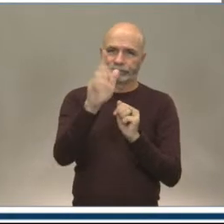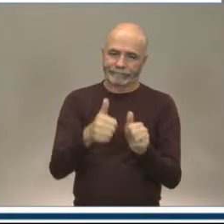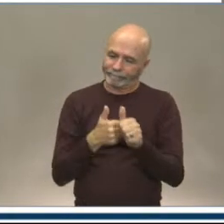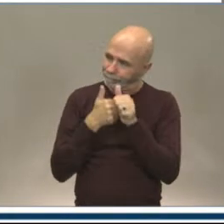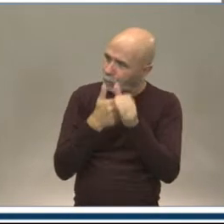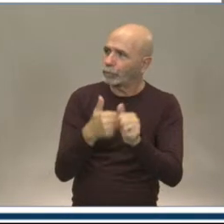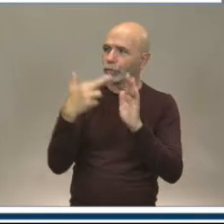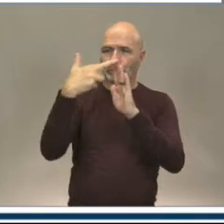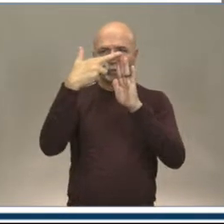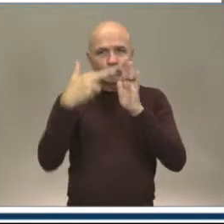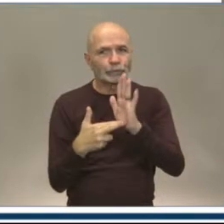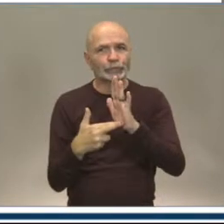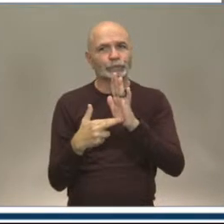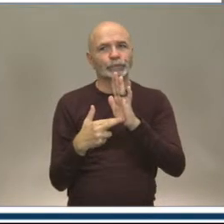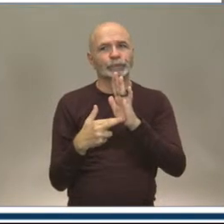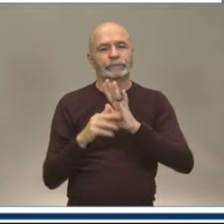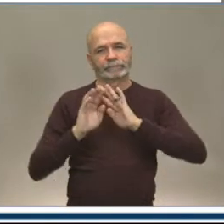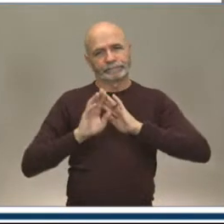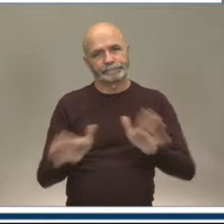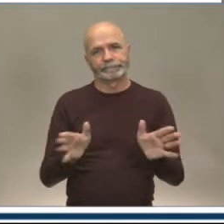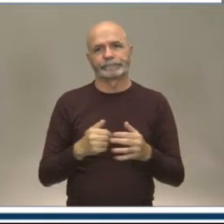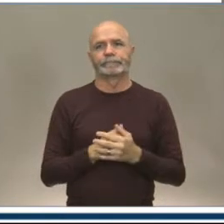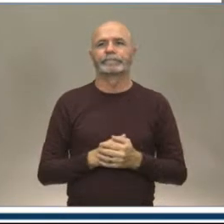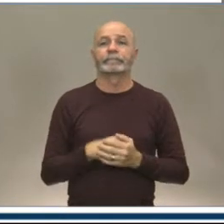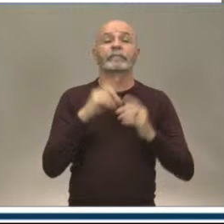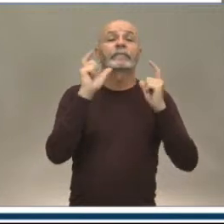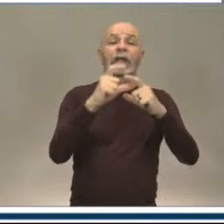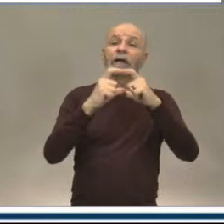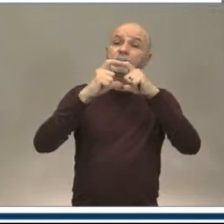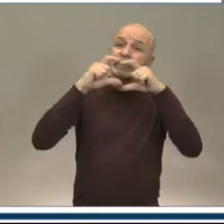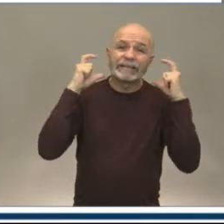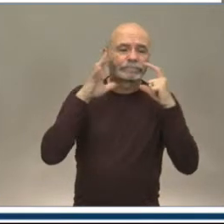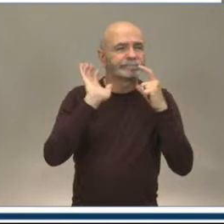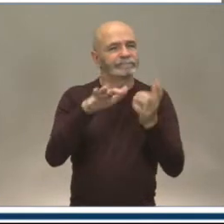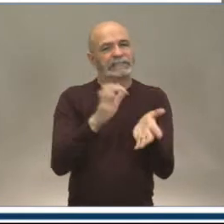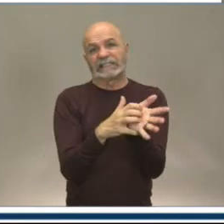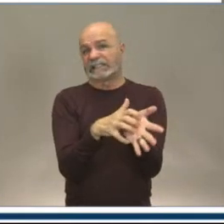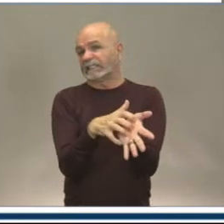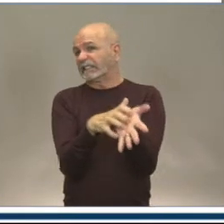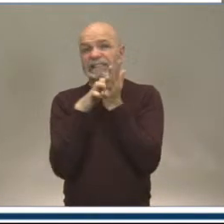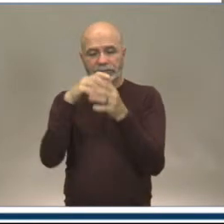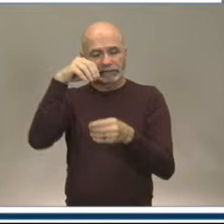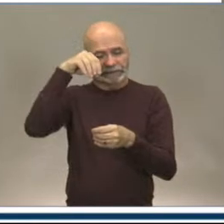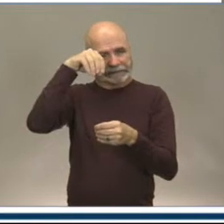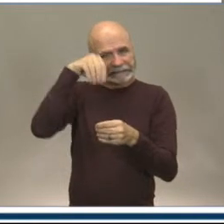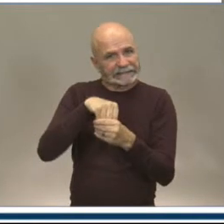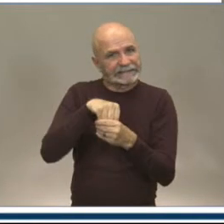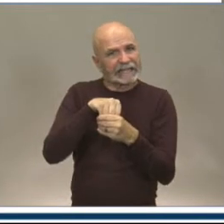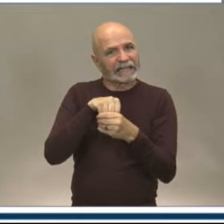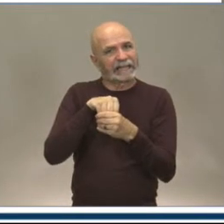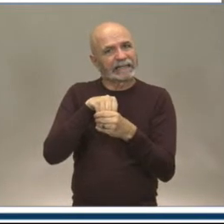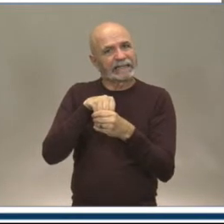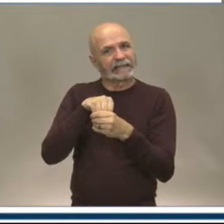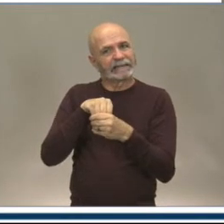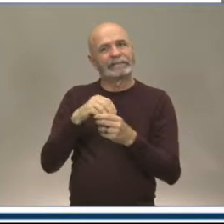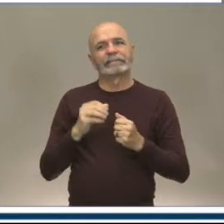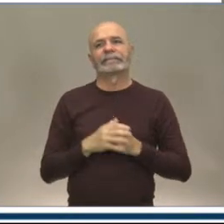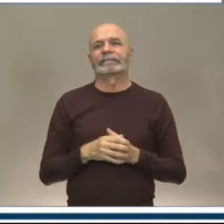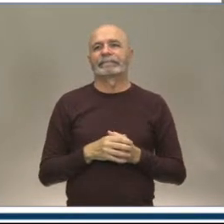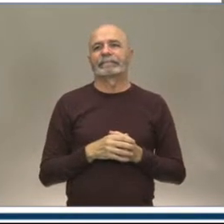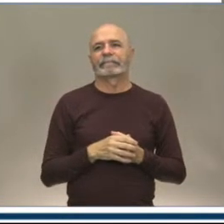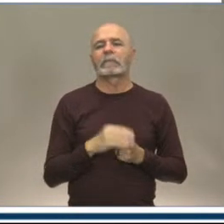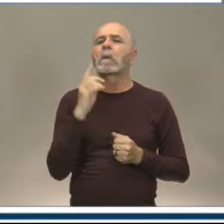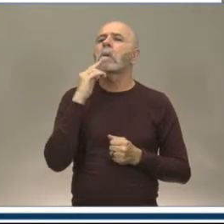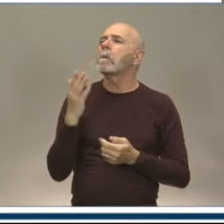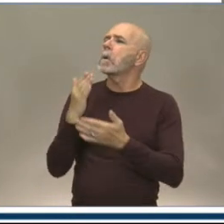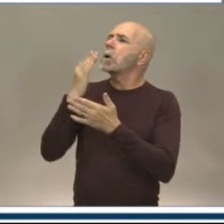closely. Masks continue to be required in indoor public places, and there are a few